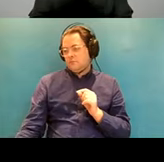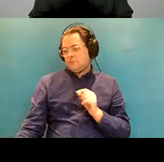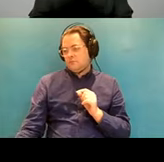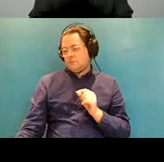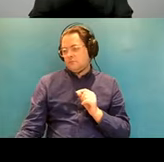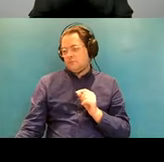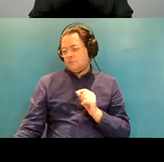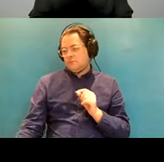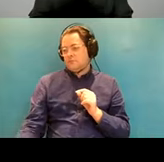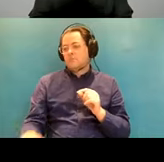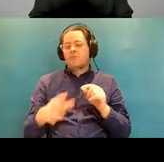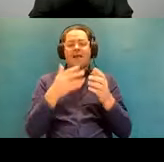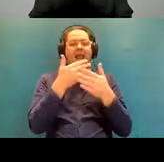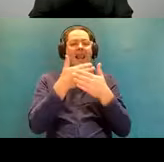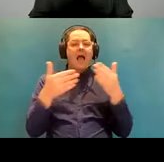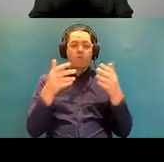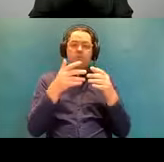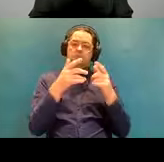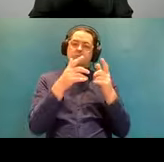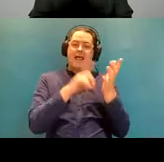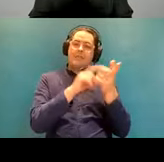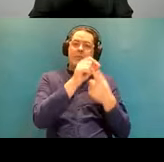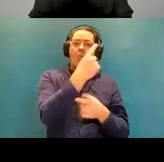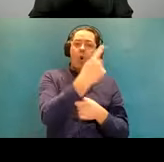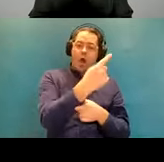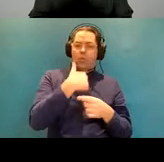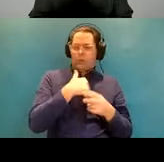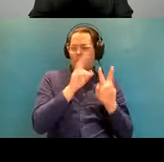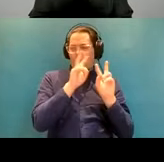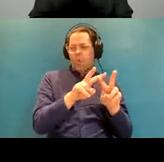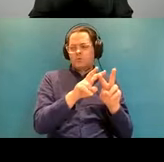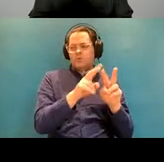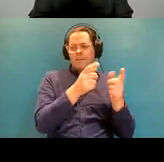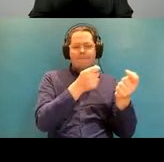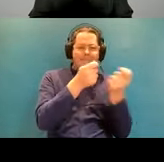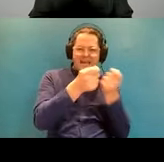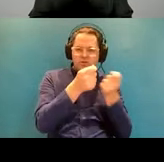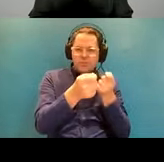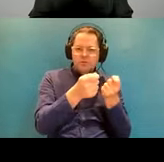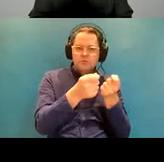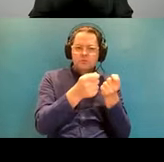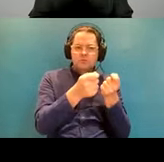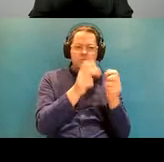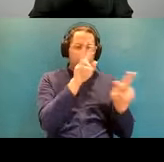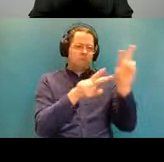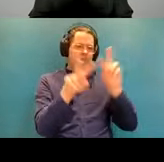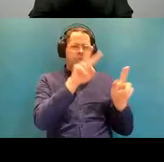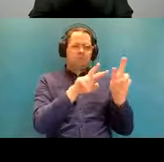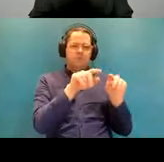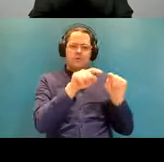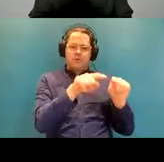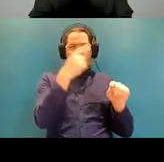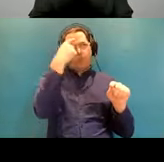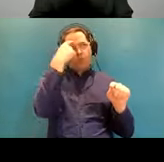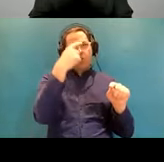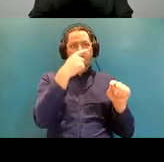and described this management level very, very much, and probably assumed practices and beliefs on the basis of this sort of